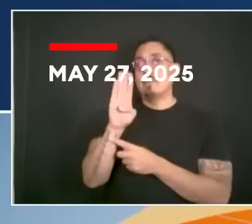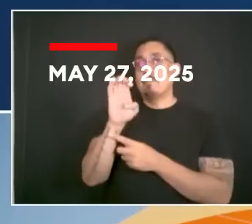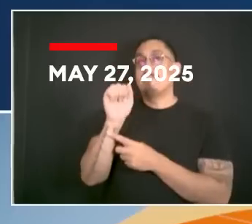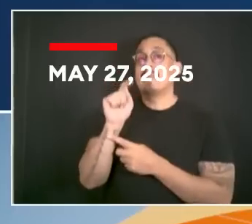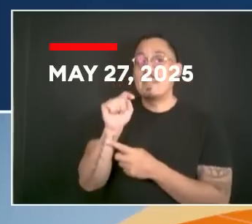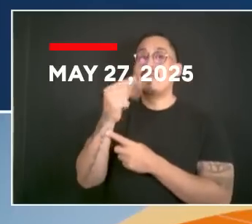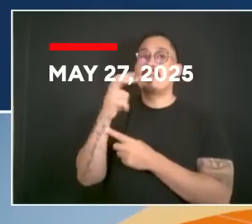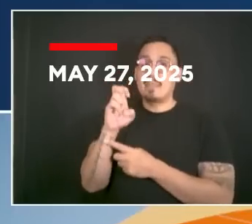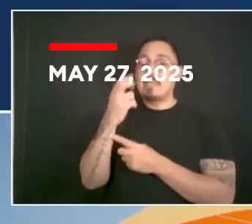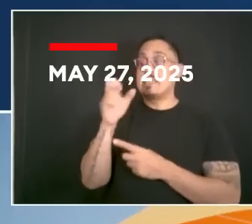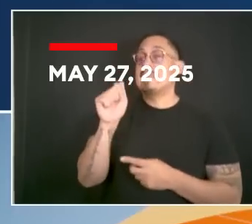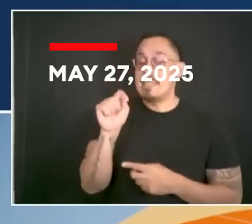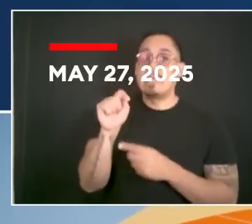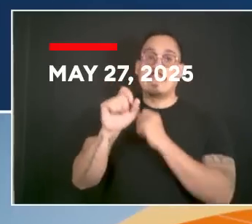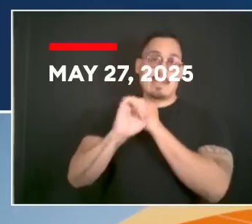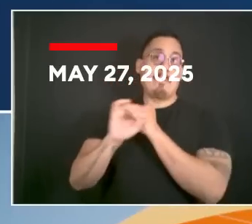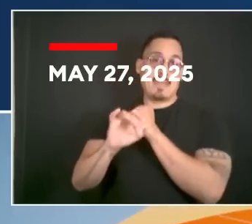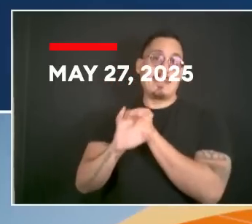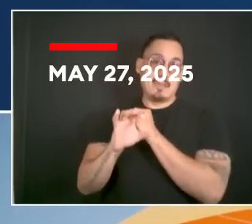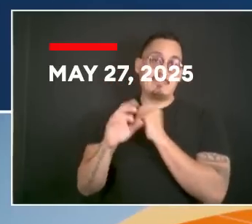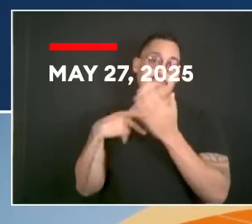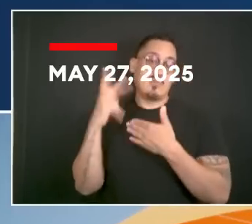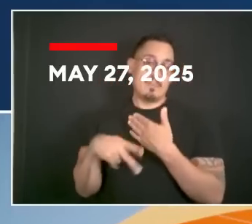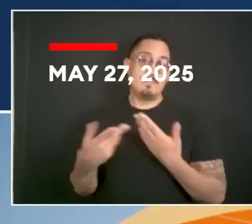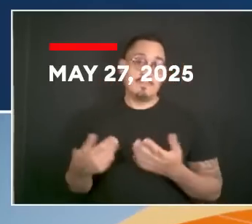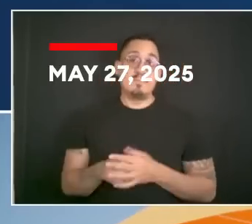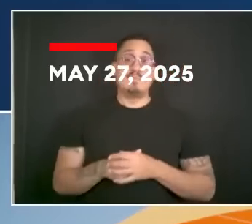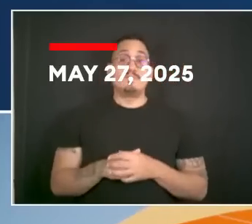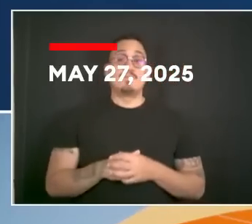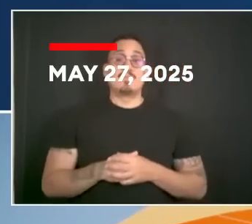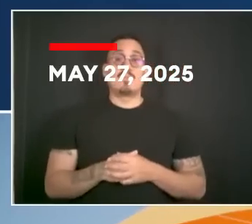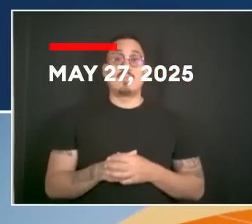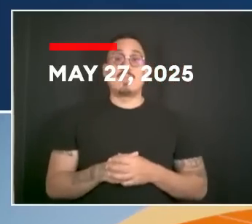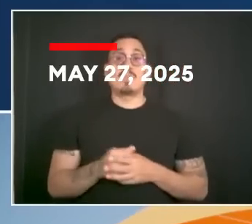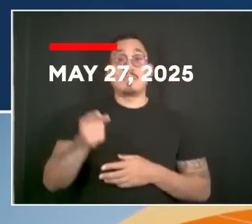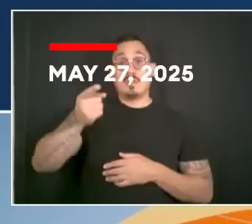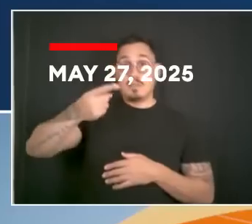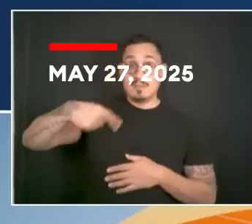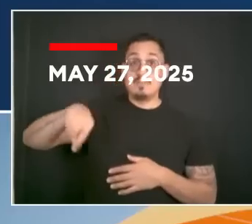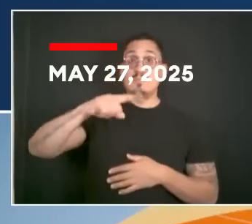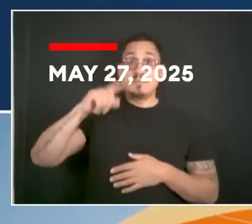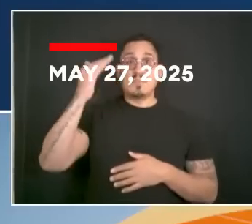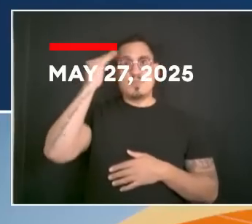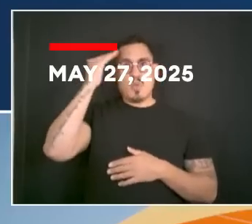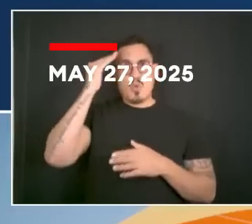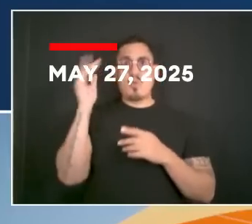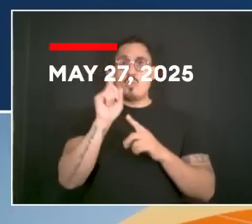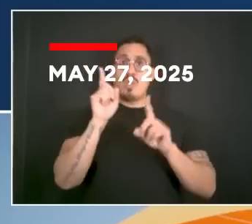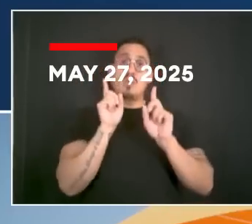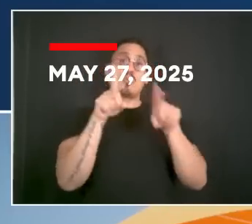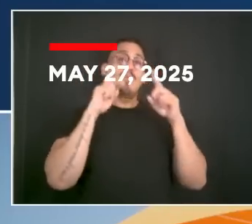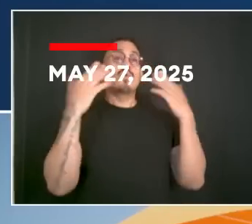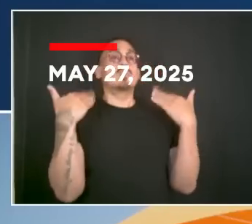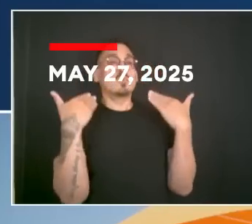Isco, the commissioner over there, is going to ensure that people are aware of all of our cooling centers. We have a Cool It NYC